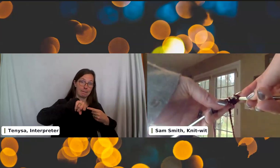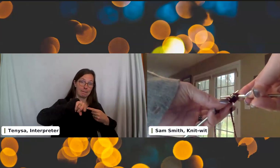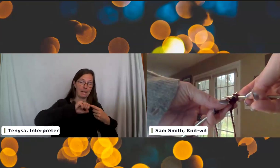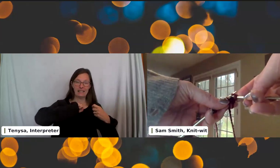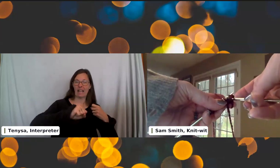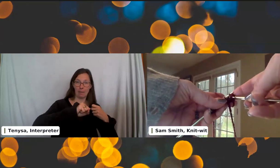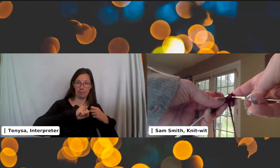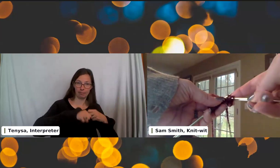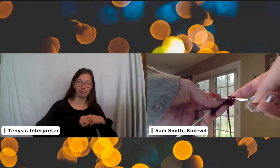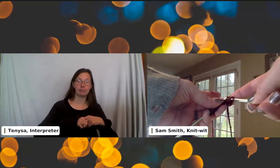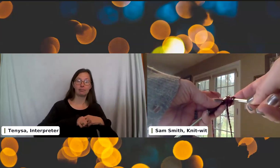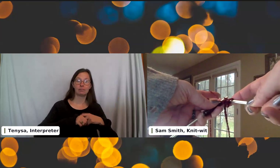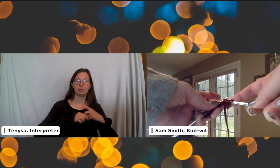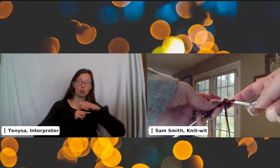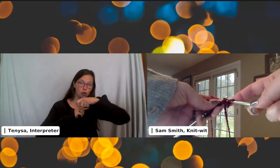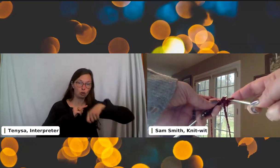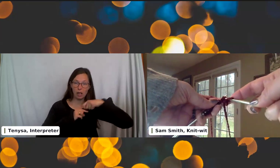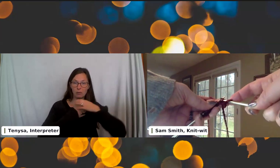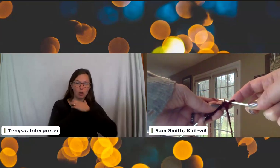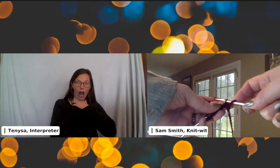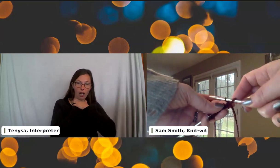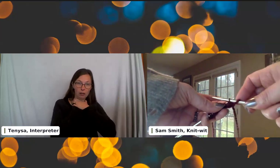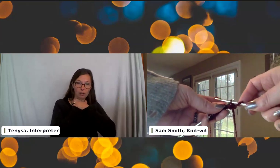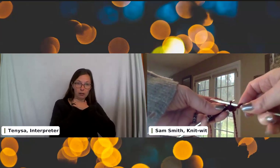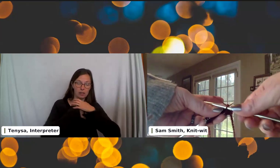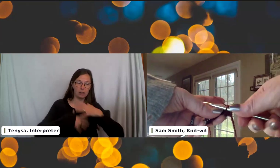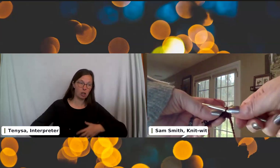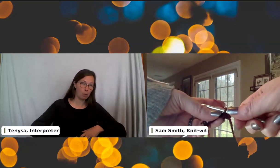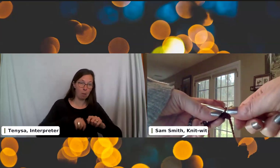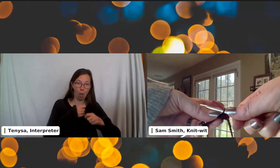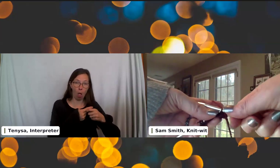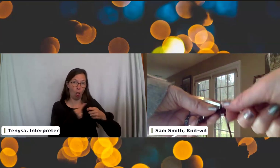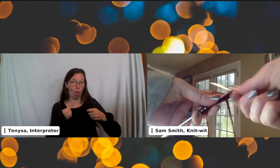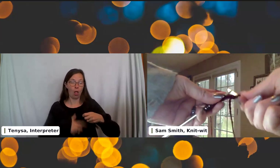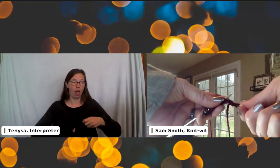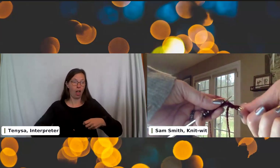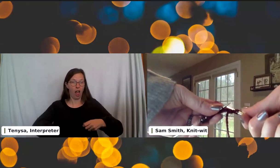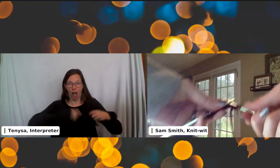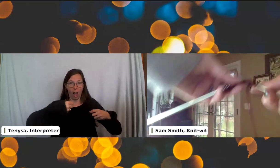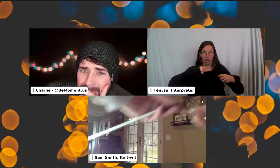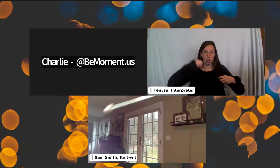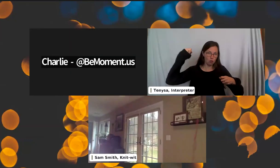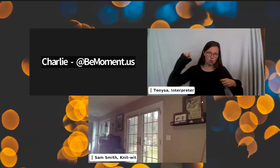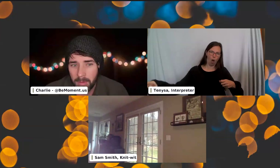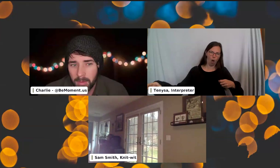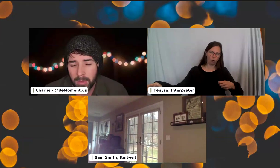wrap the yarn around, strangle it, pull it back through, rip out its guts, throw it off the cliff.